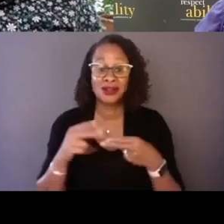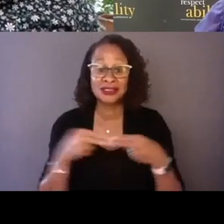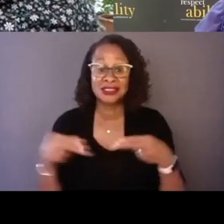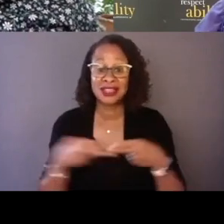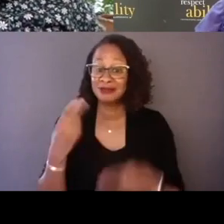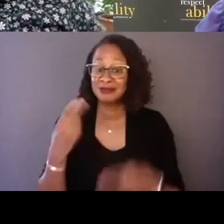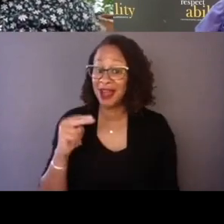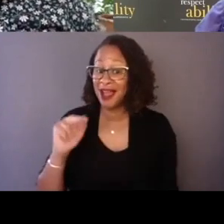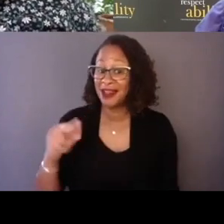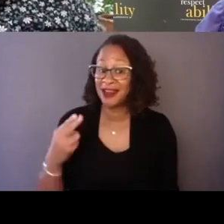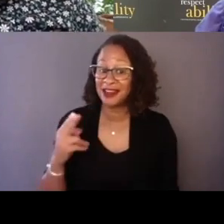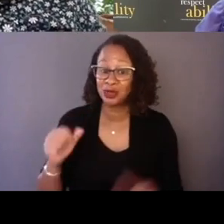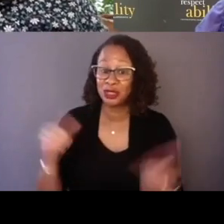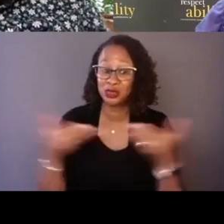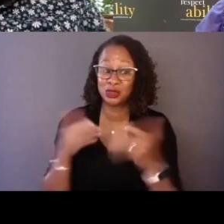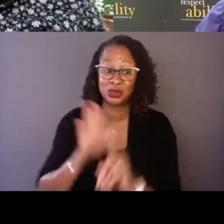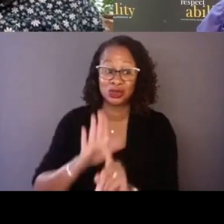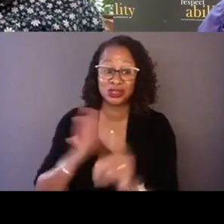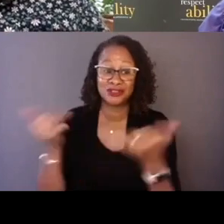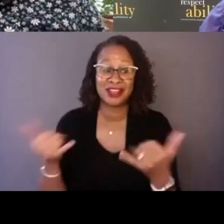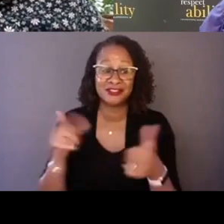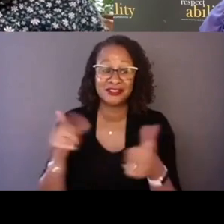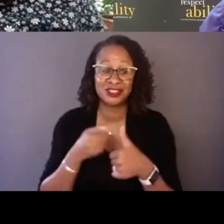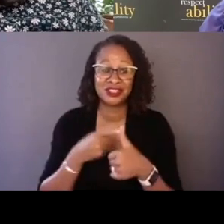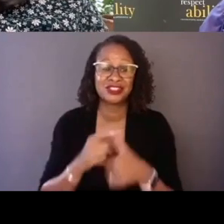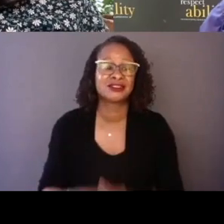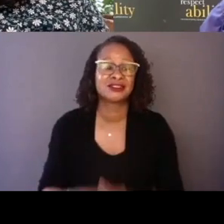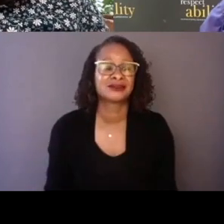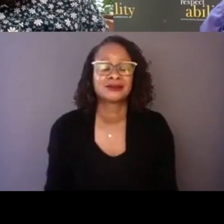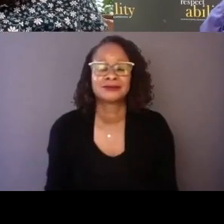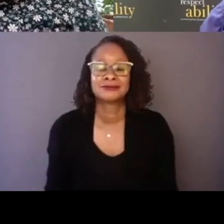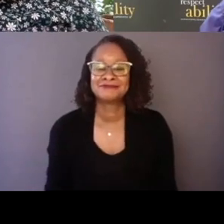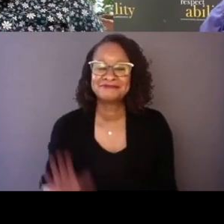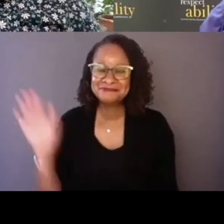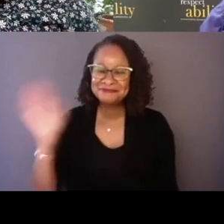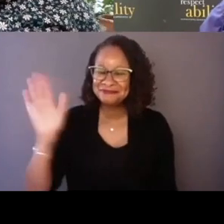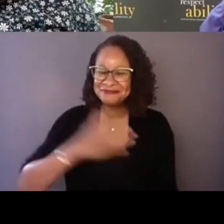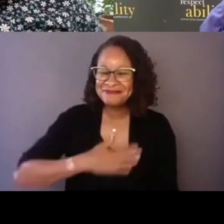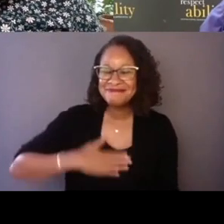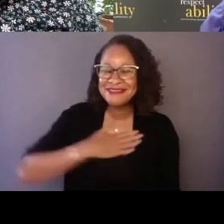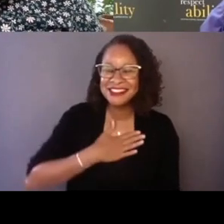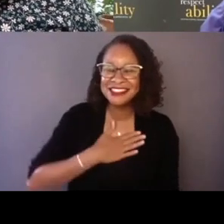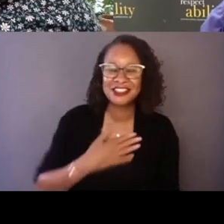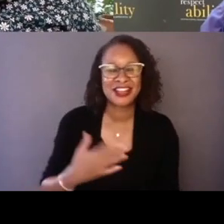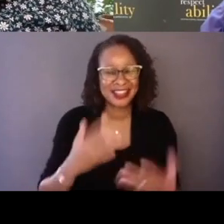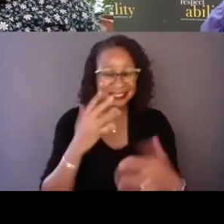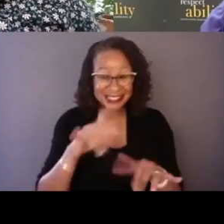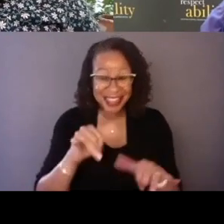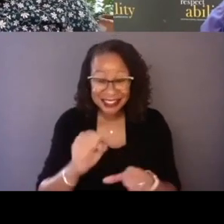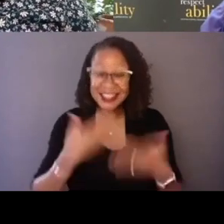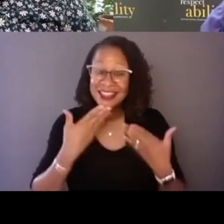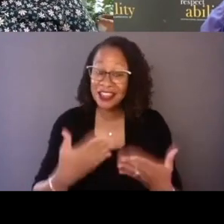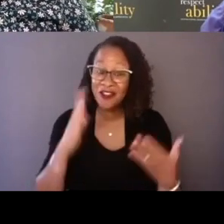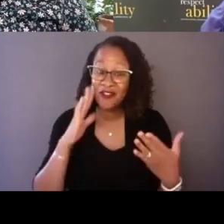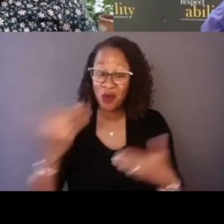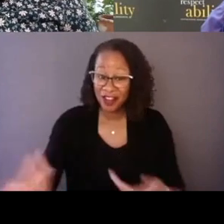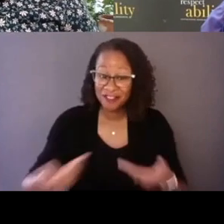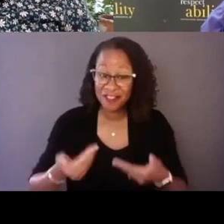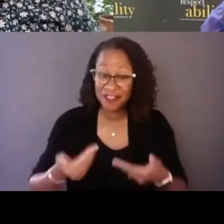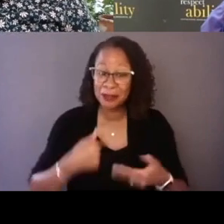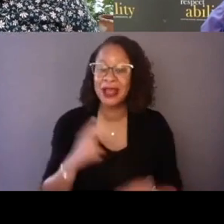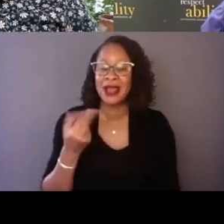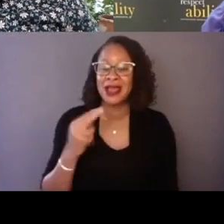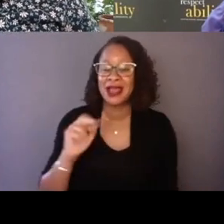would you like to introduce yourself first? A pleasure. Yes. Thank you all for having me. My name is Hannah Henschel.